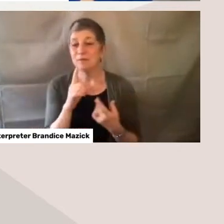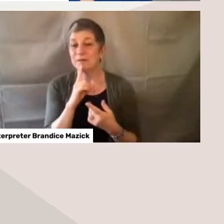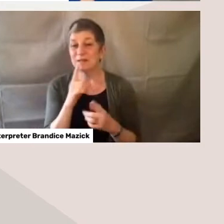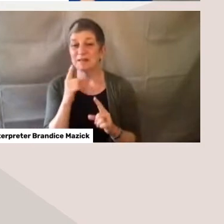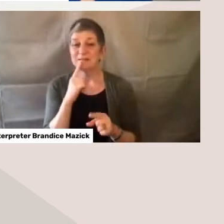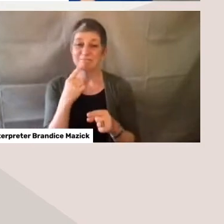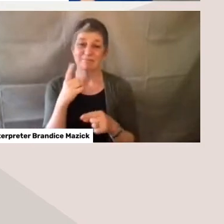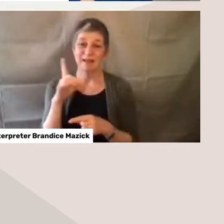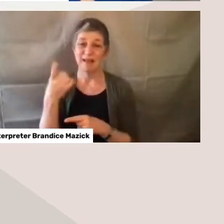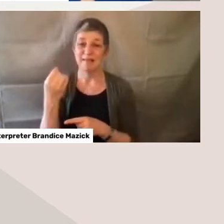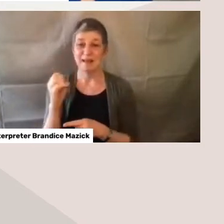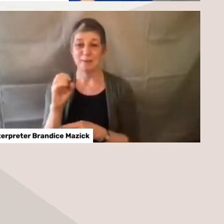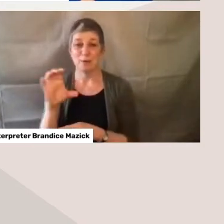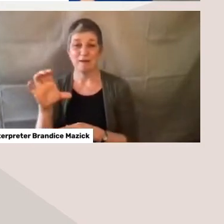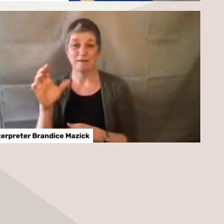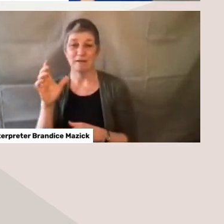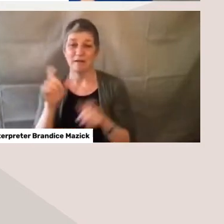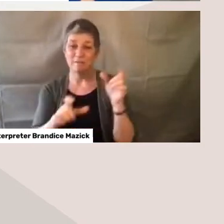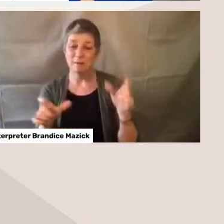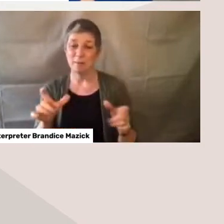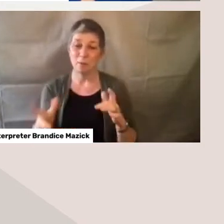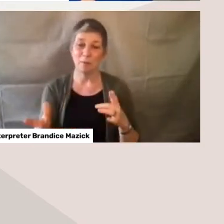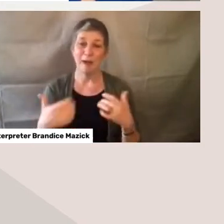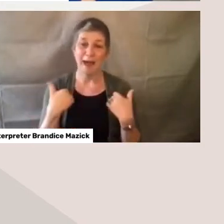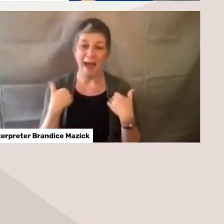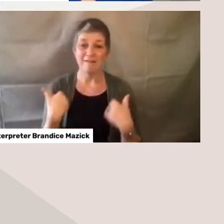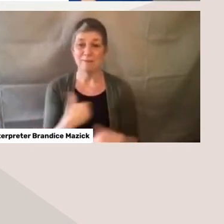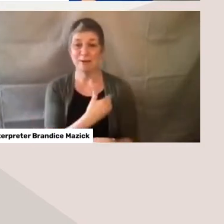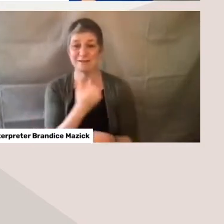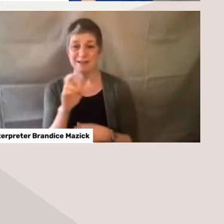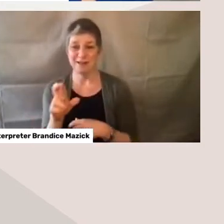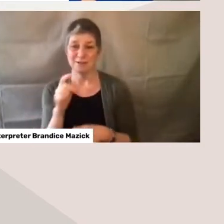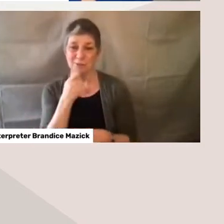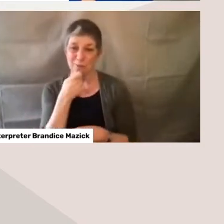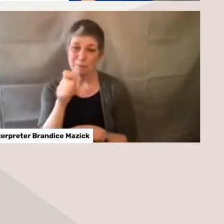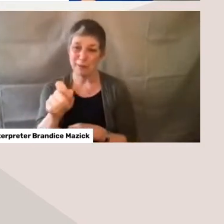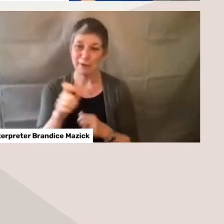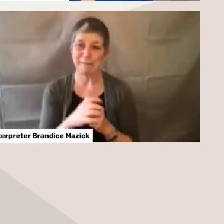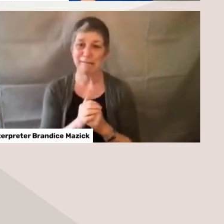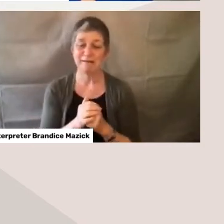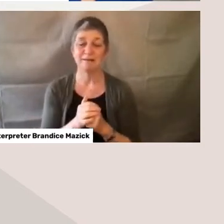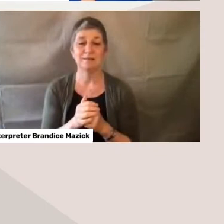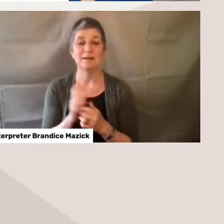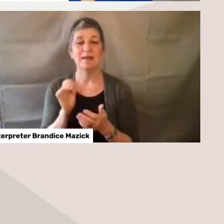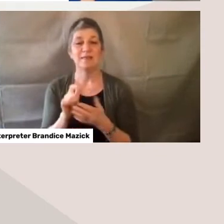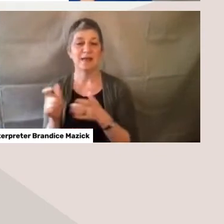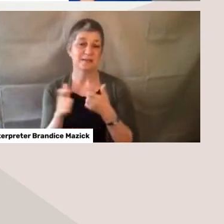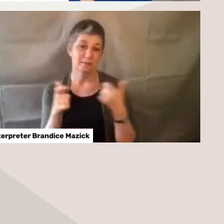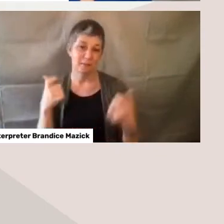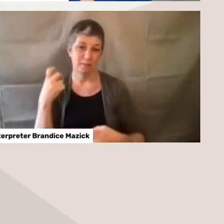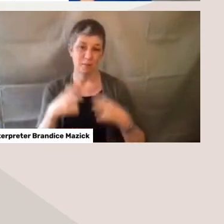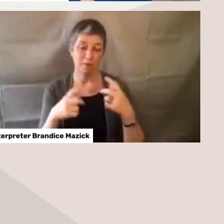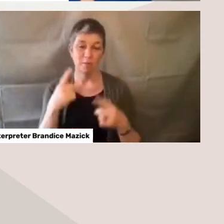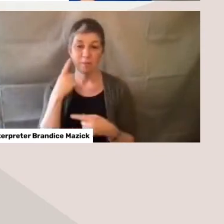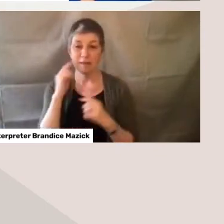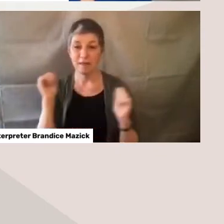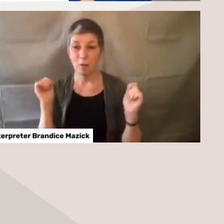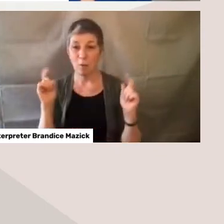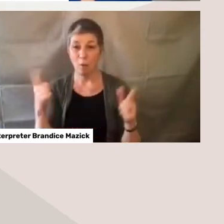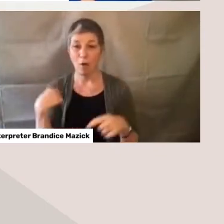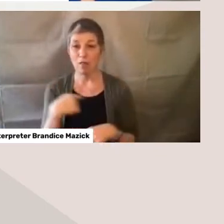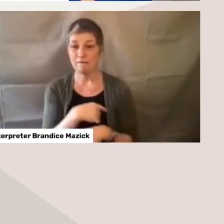of people that get breast cancer alone. So I think that's a big problem. And I think all of us